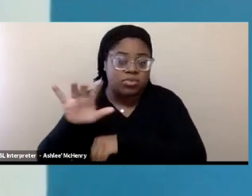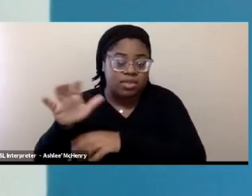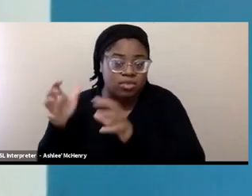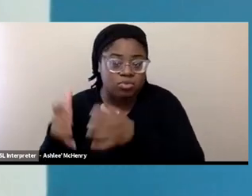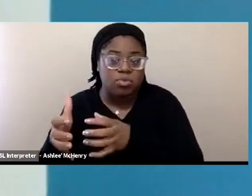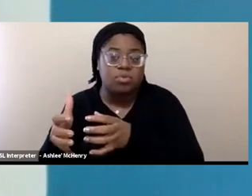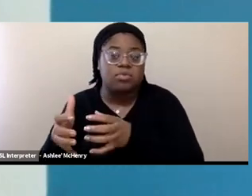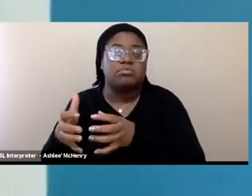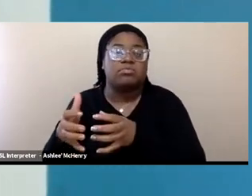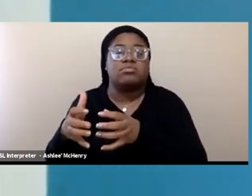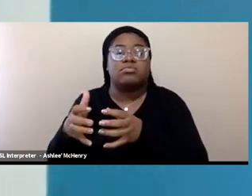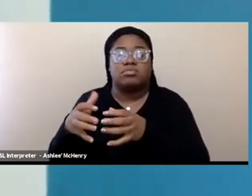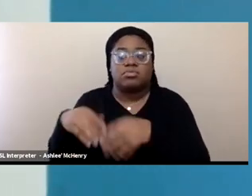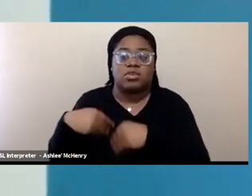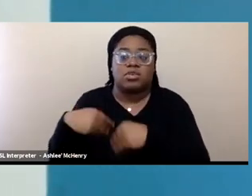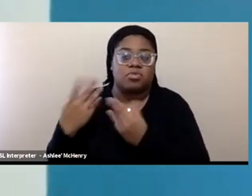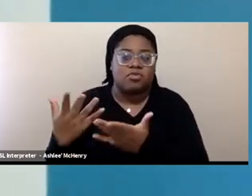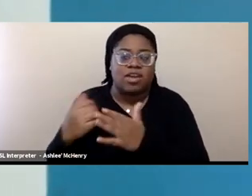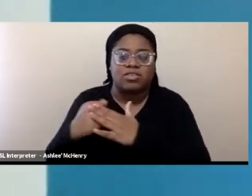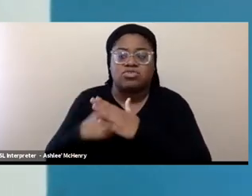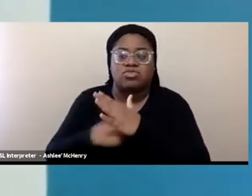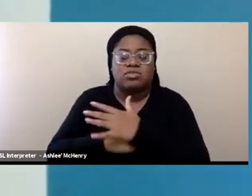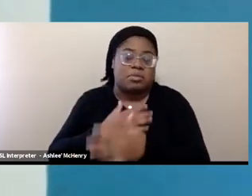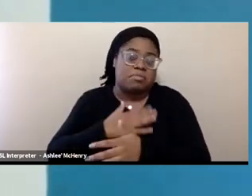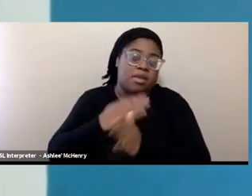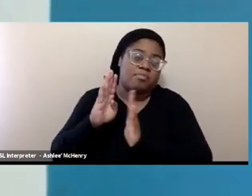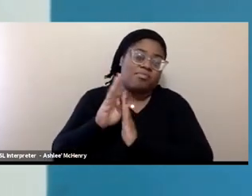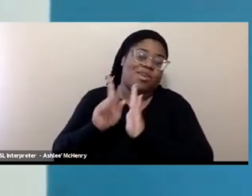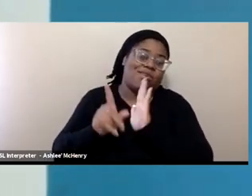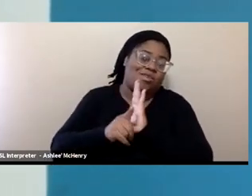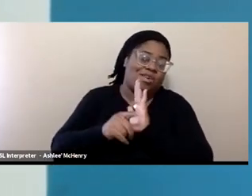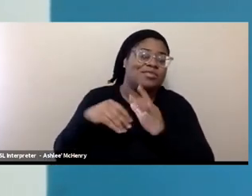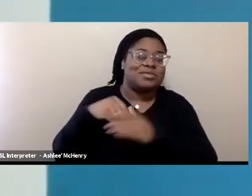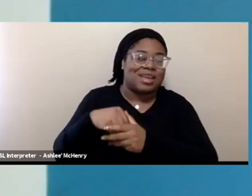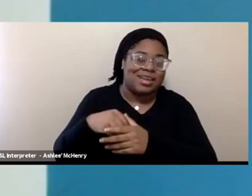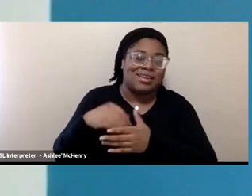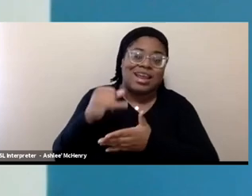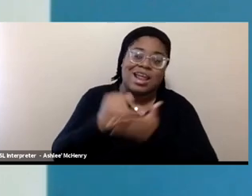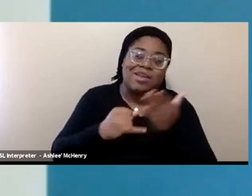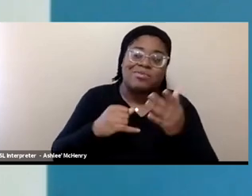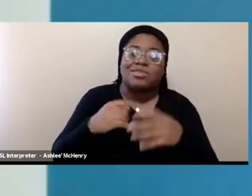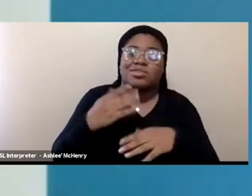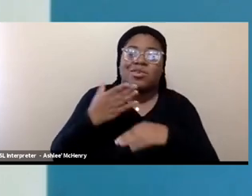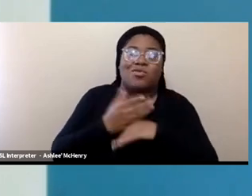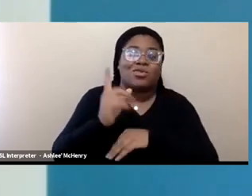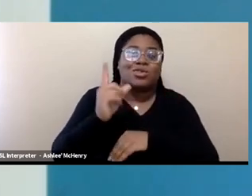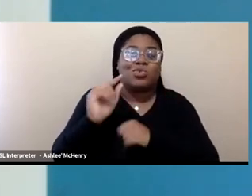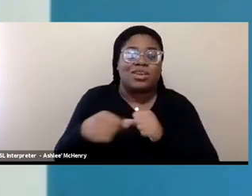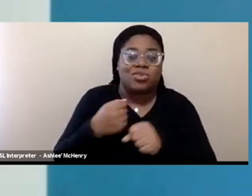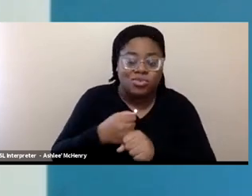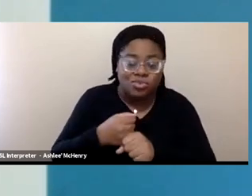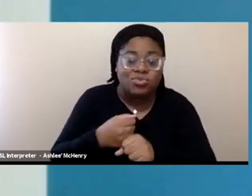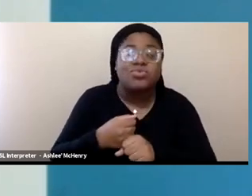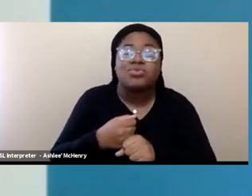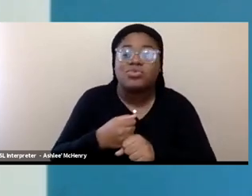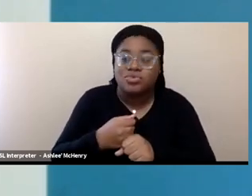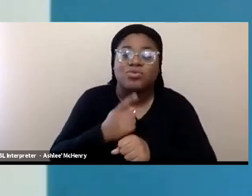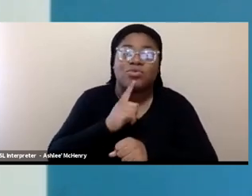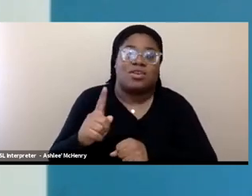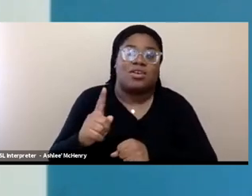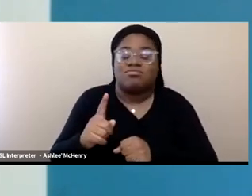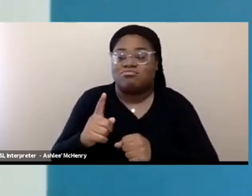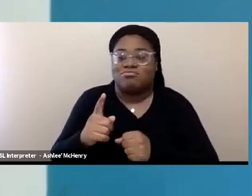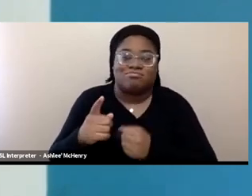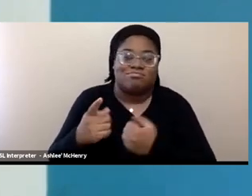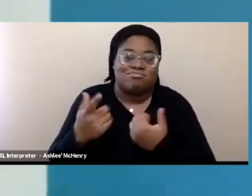of provide some structure, but also my background. I've been in animation for over 20 years, and it's been a wonderful